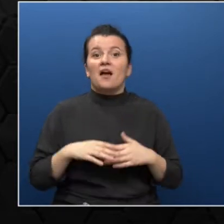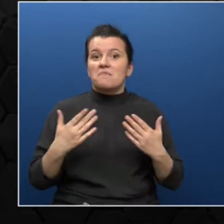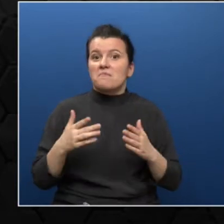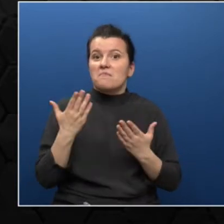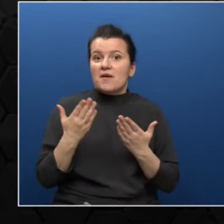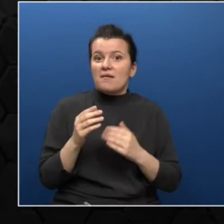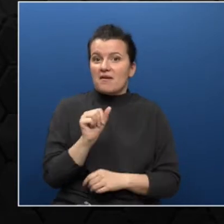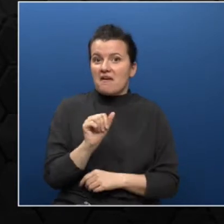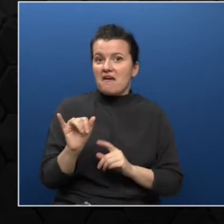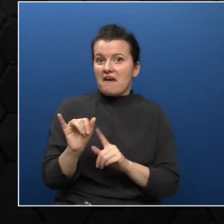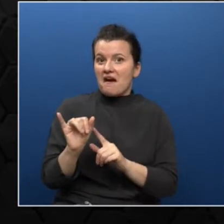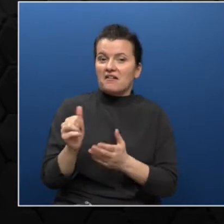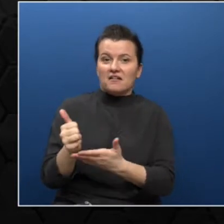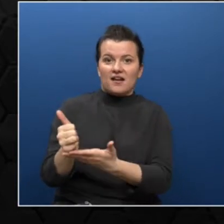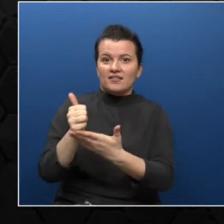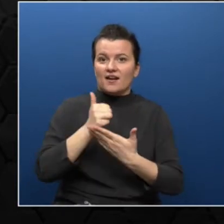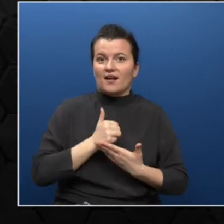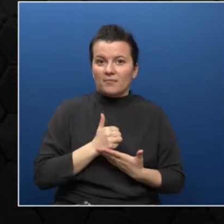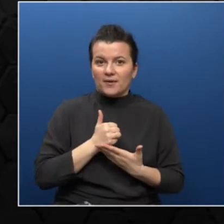We